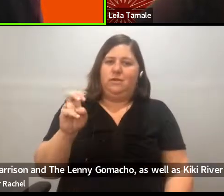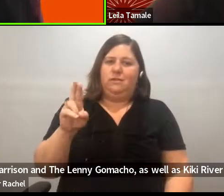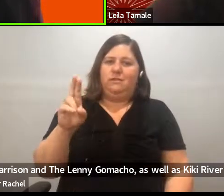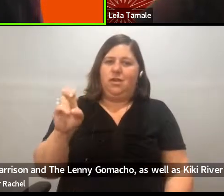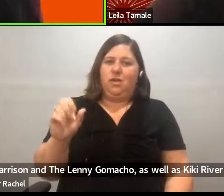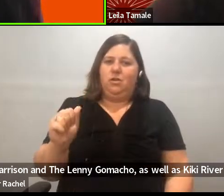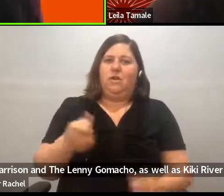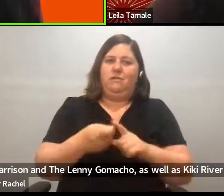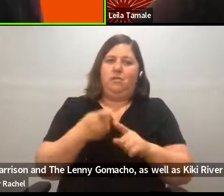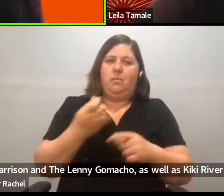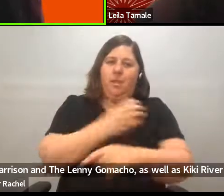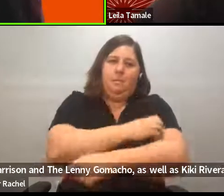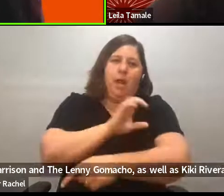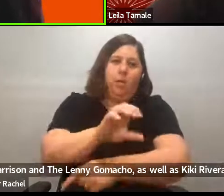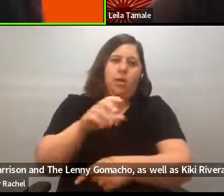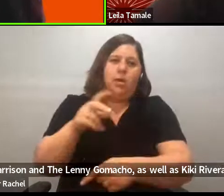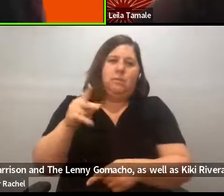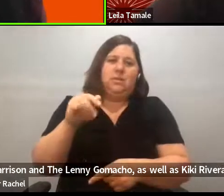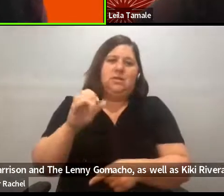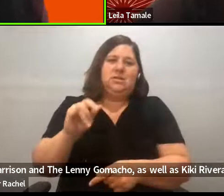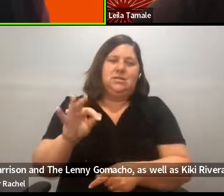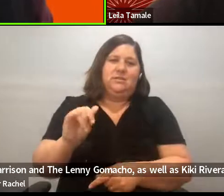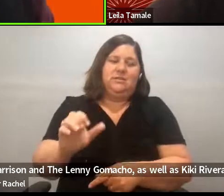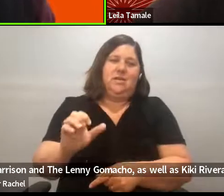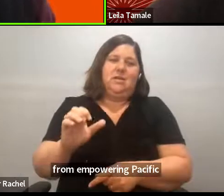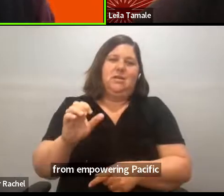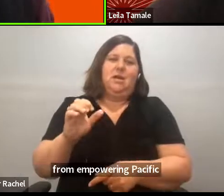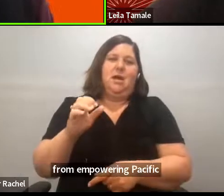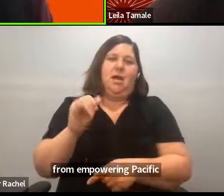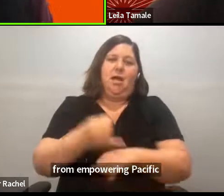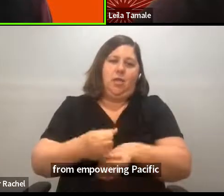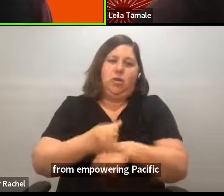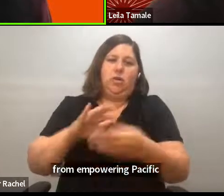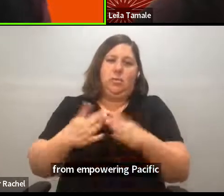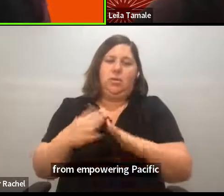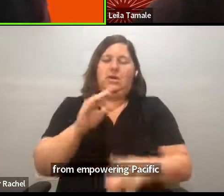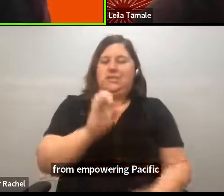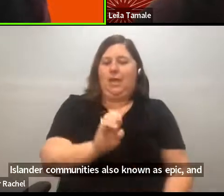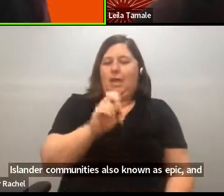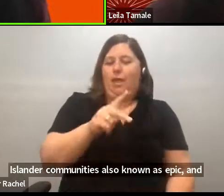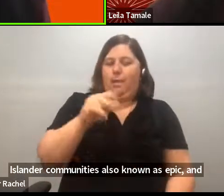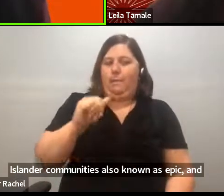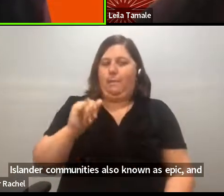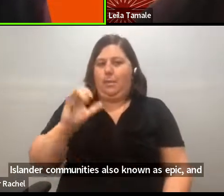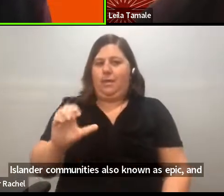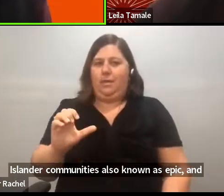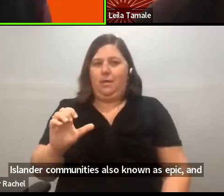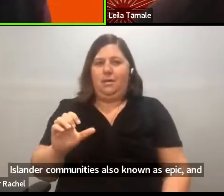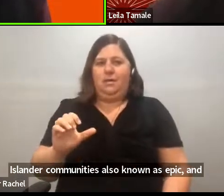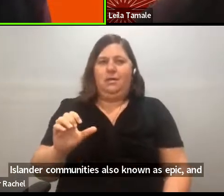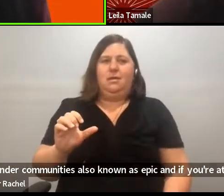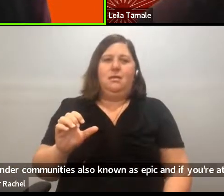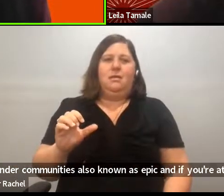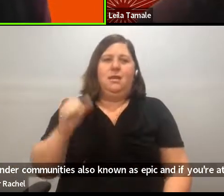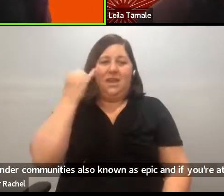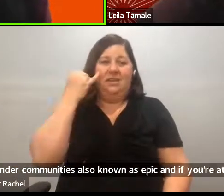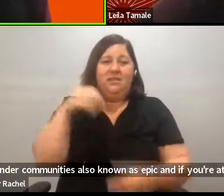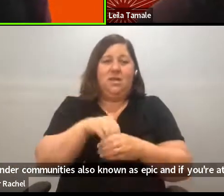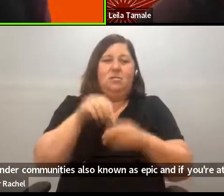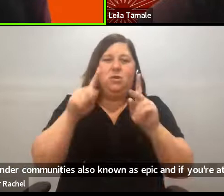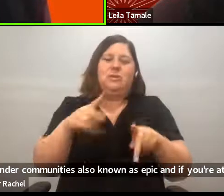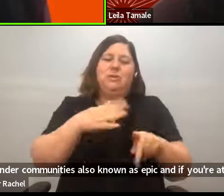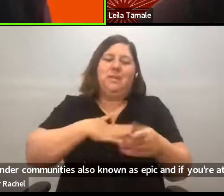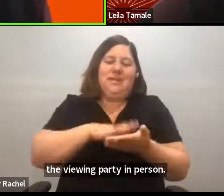Pacific Islander Communities, also known as EPIC. And if you're at the viewing party in person, please make sure to clean up